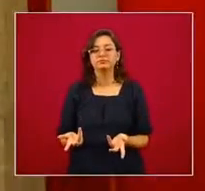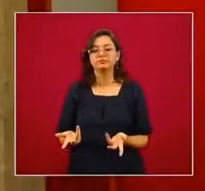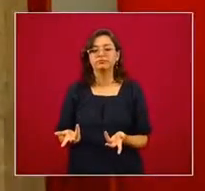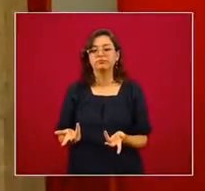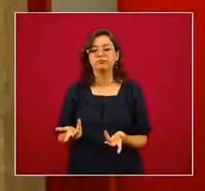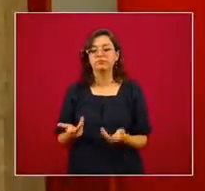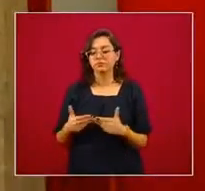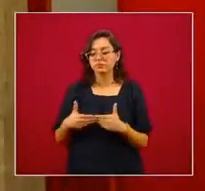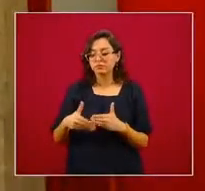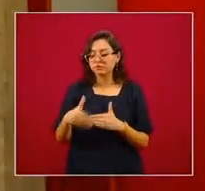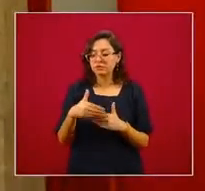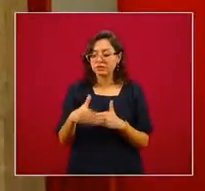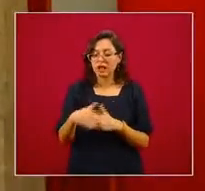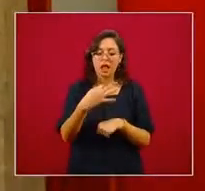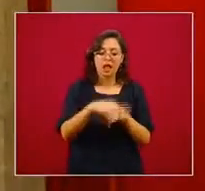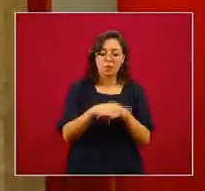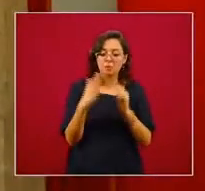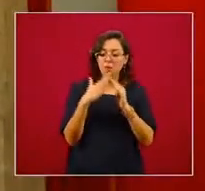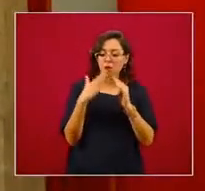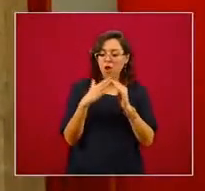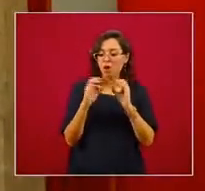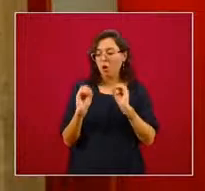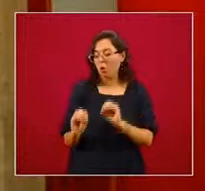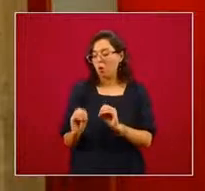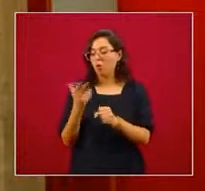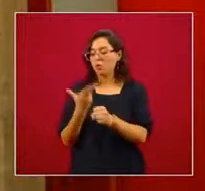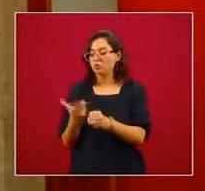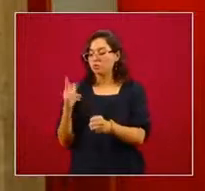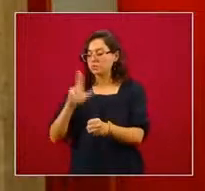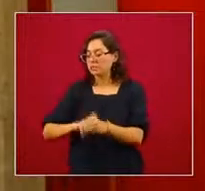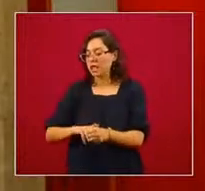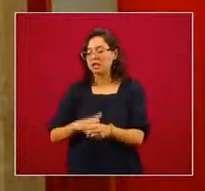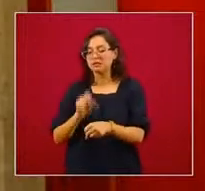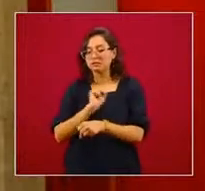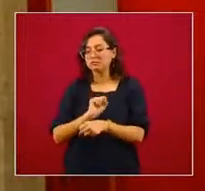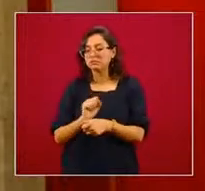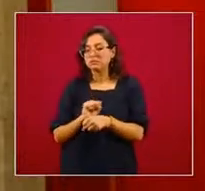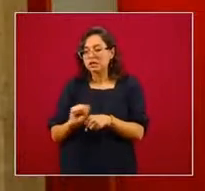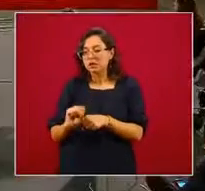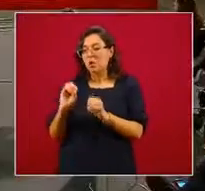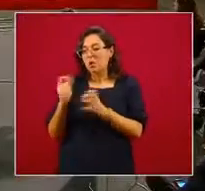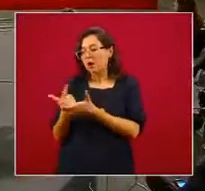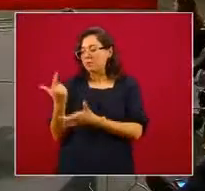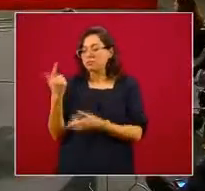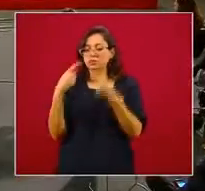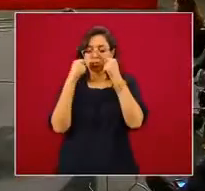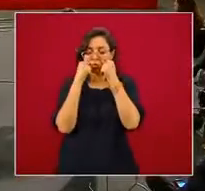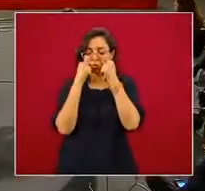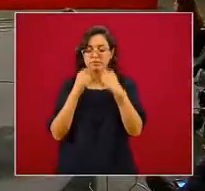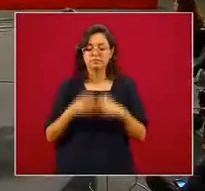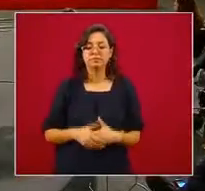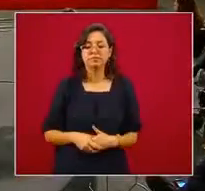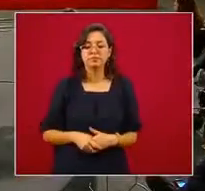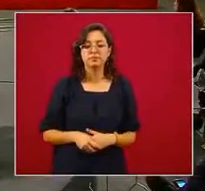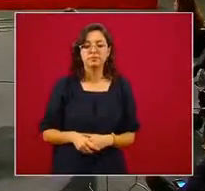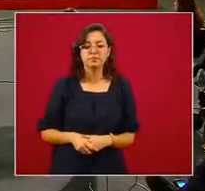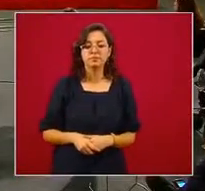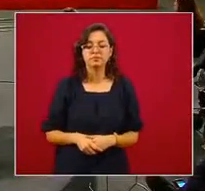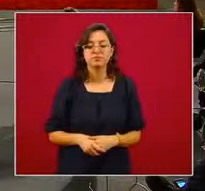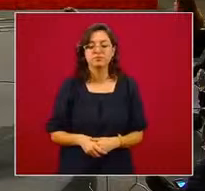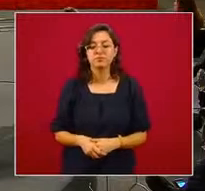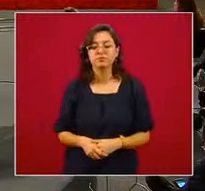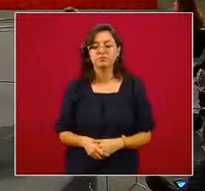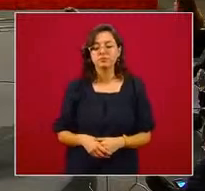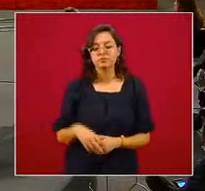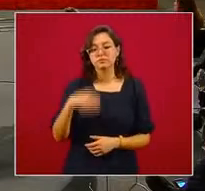be extremely thoughtful if these cases are ambulatory cases,